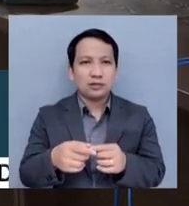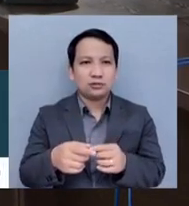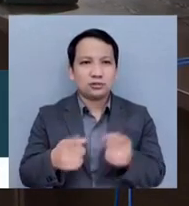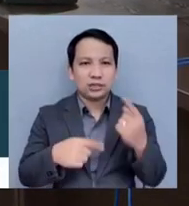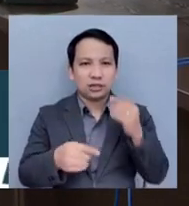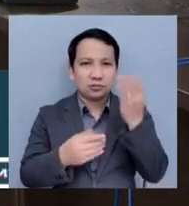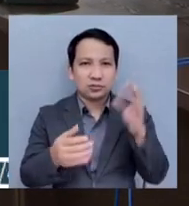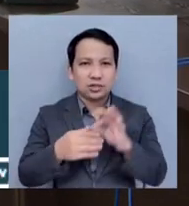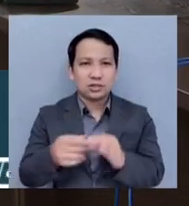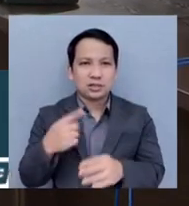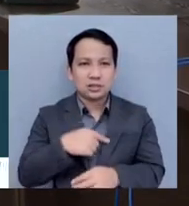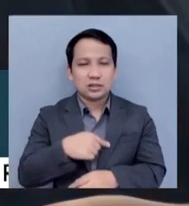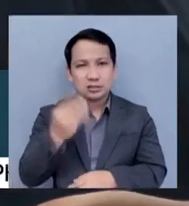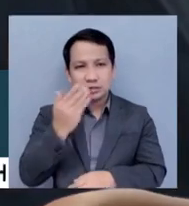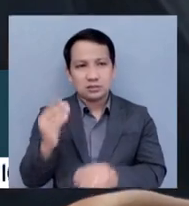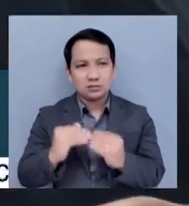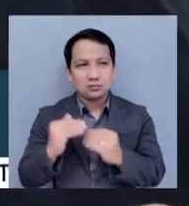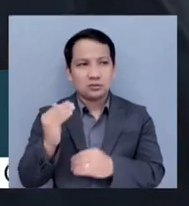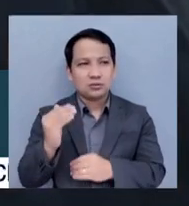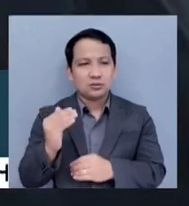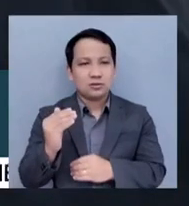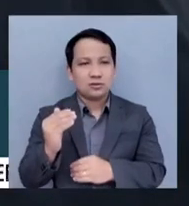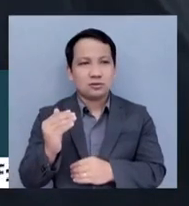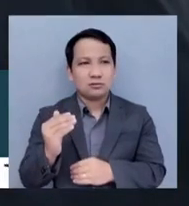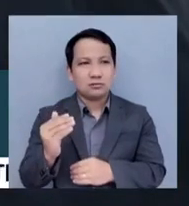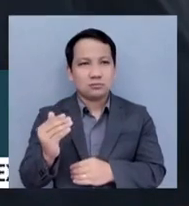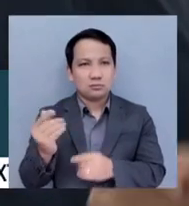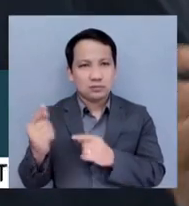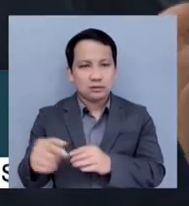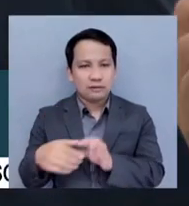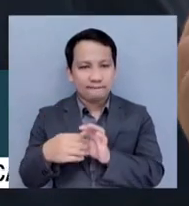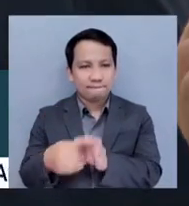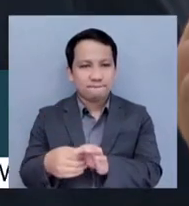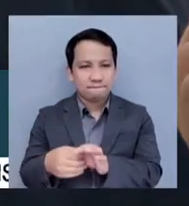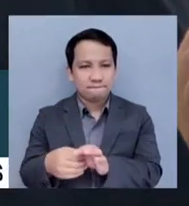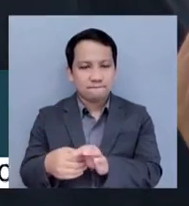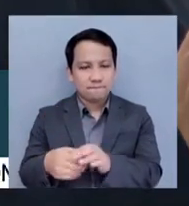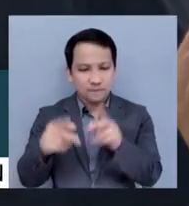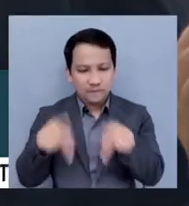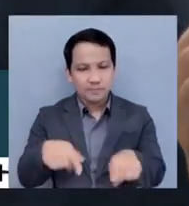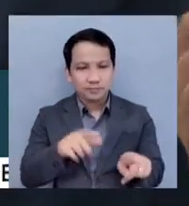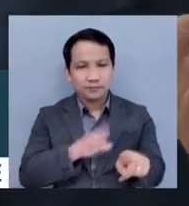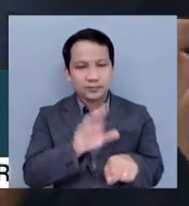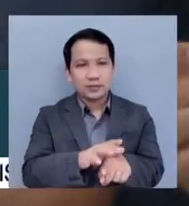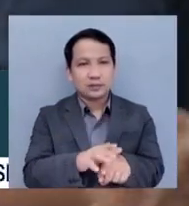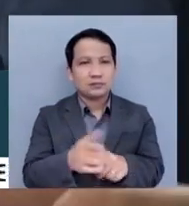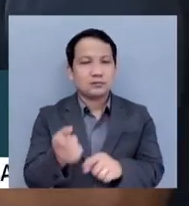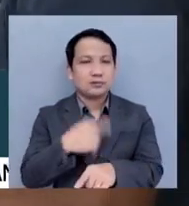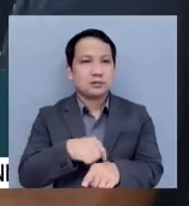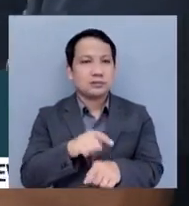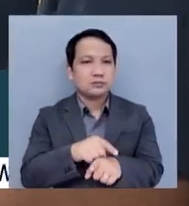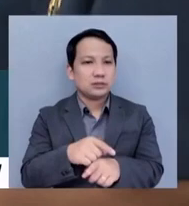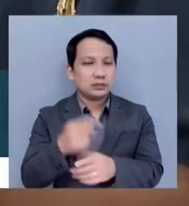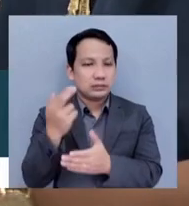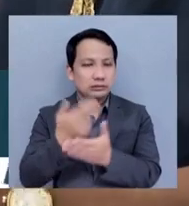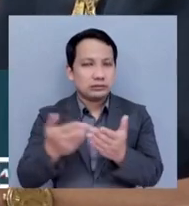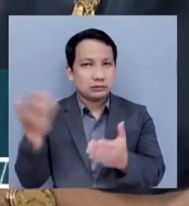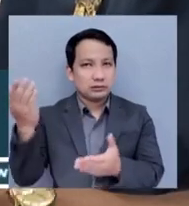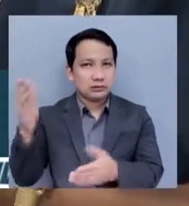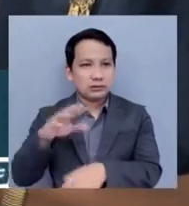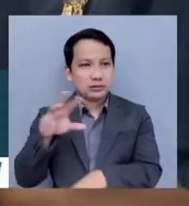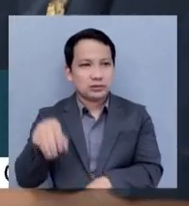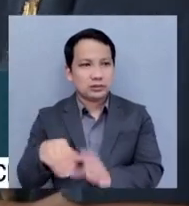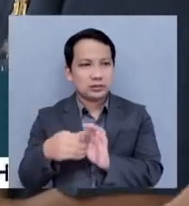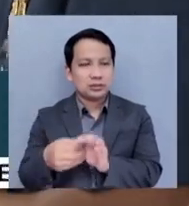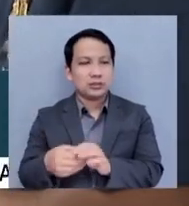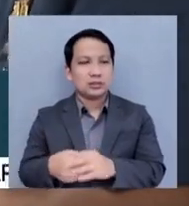of evidence that we have gathered from the persons or from our resource persons